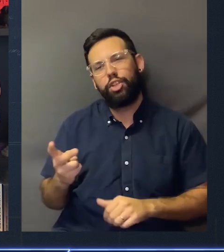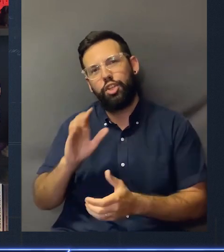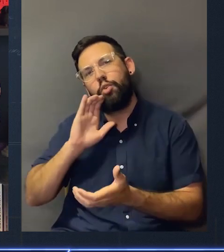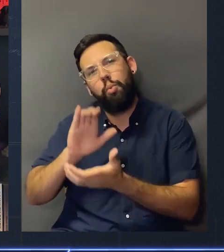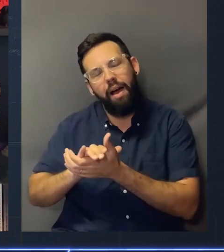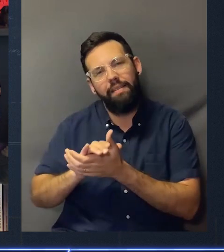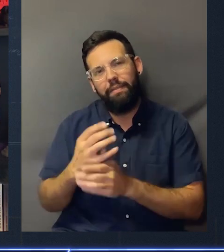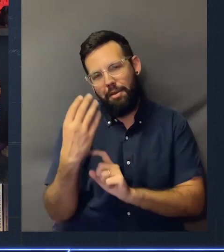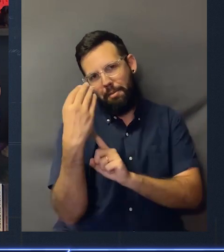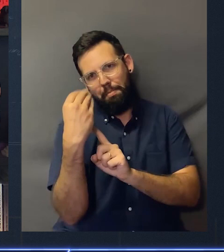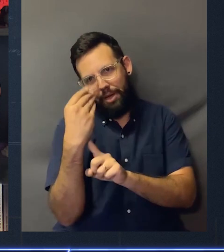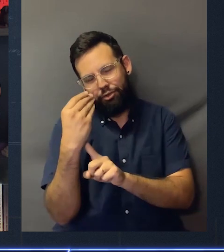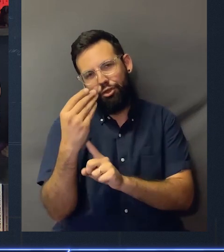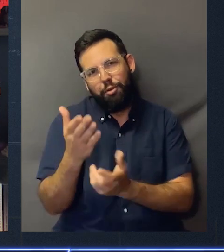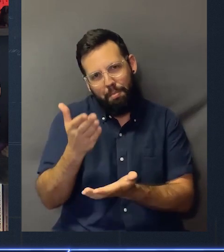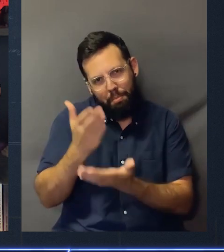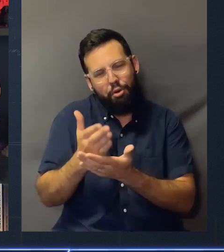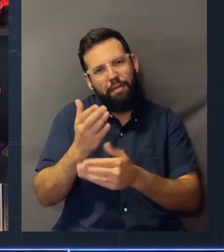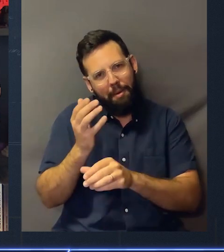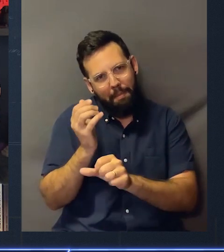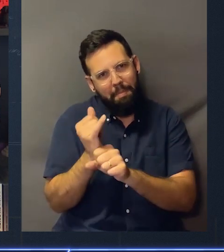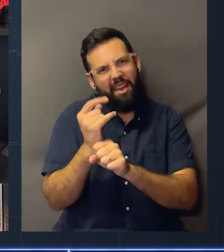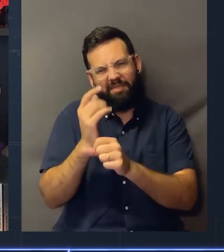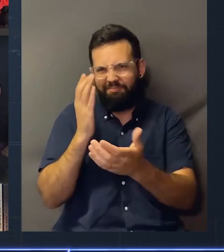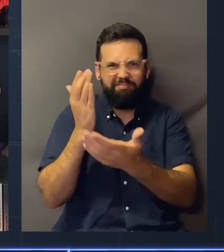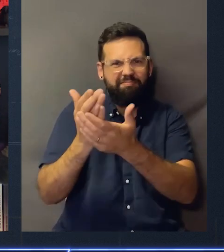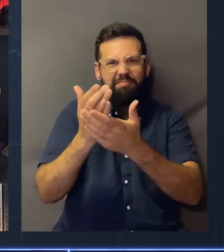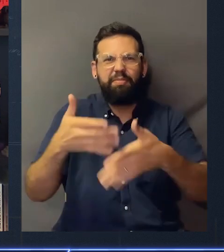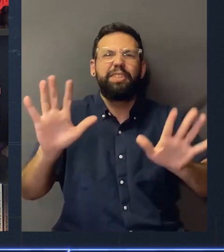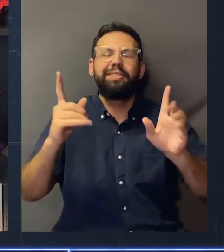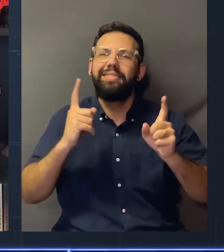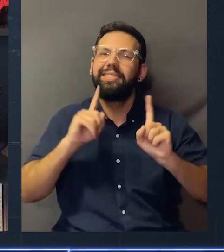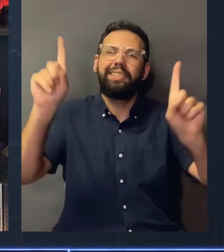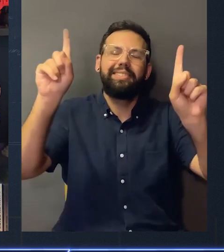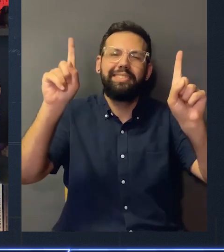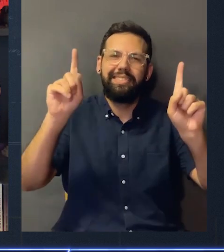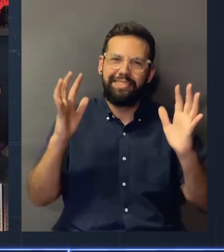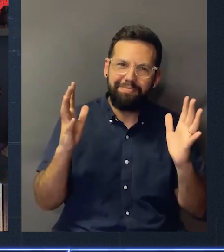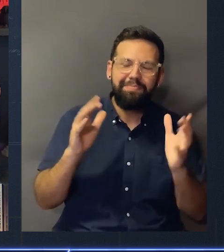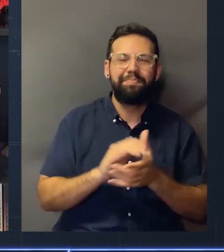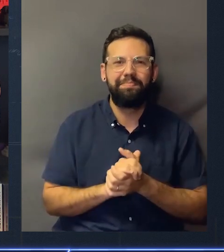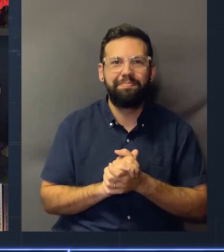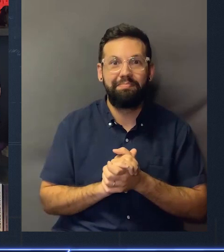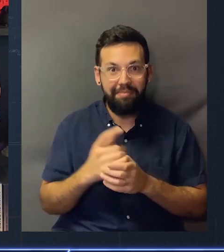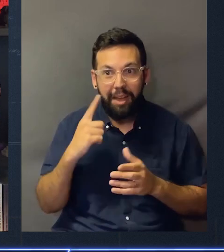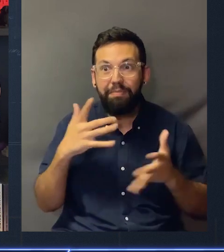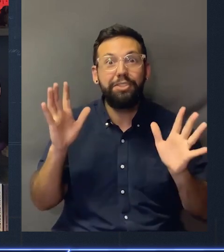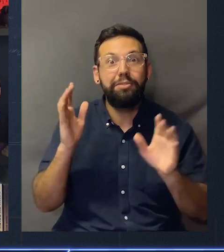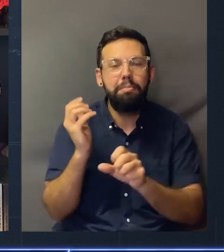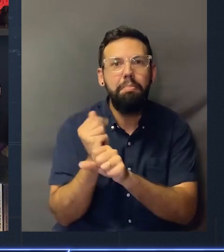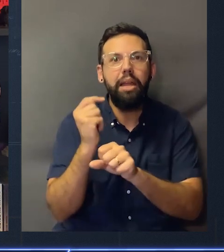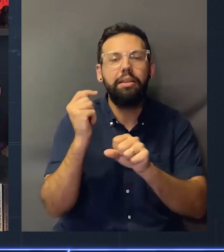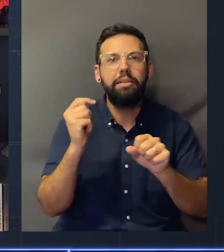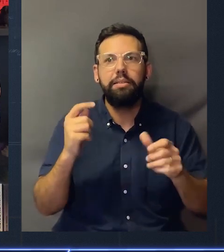photo. There's a great sign up there. Carmen and I took a photo together to prove that we'd actually climbed Huayna Picchu. I'm thinking we did it.